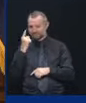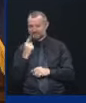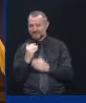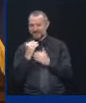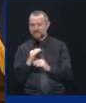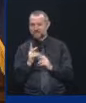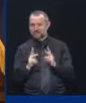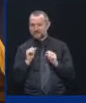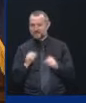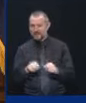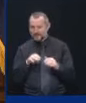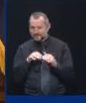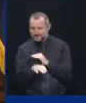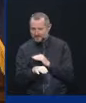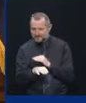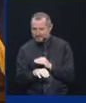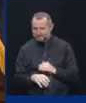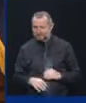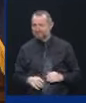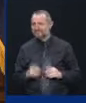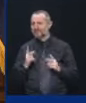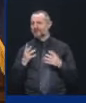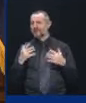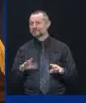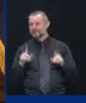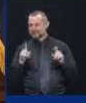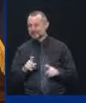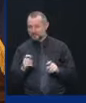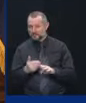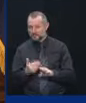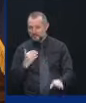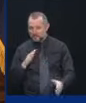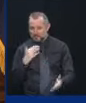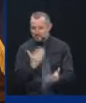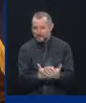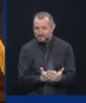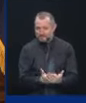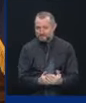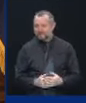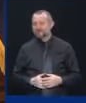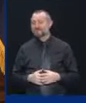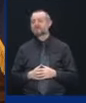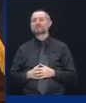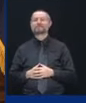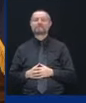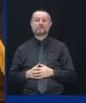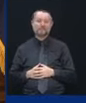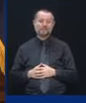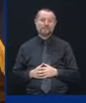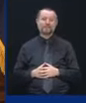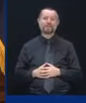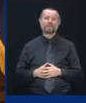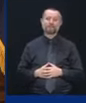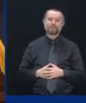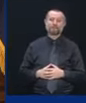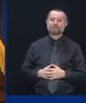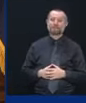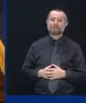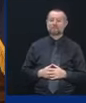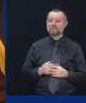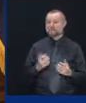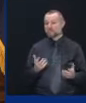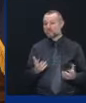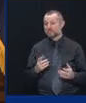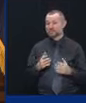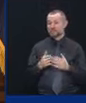occupants where people have tested prior to walking into that Broadway theater, both, again, from a public health